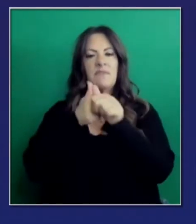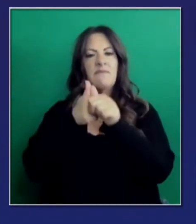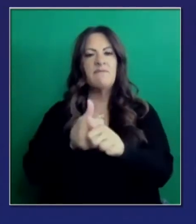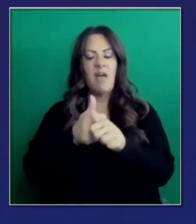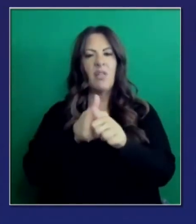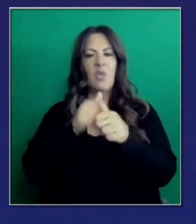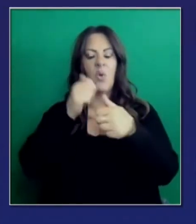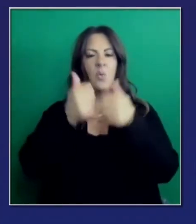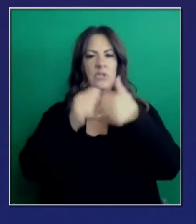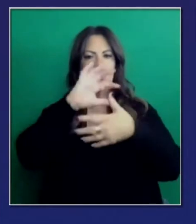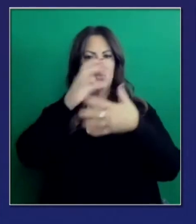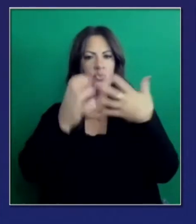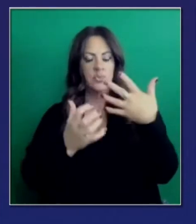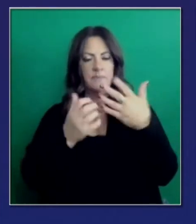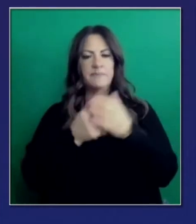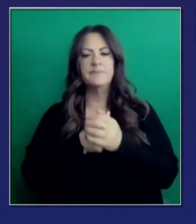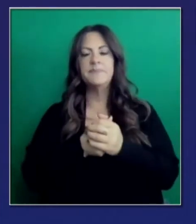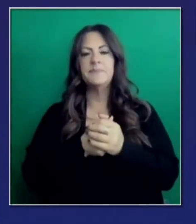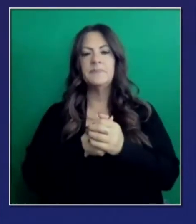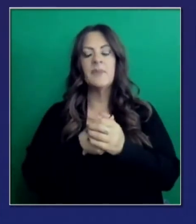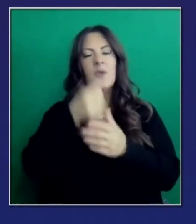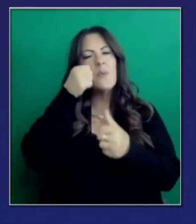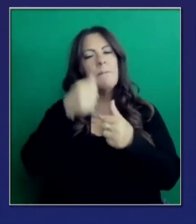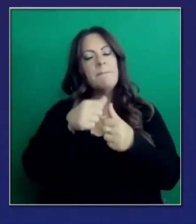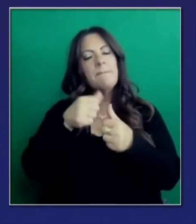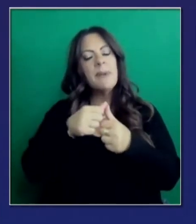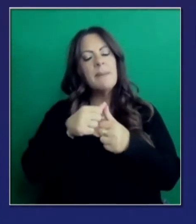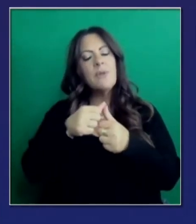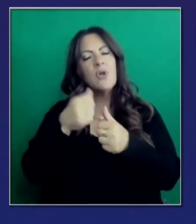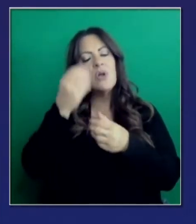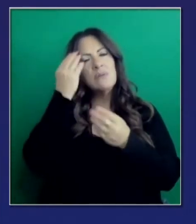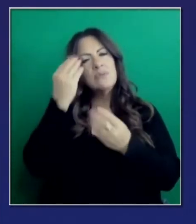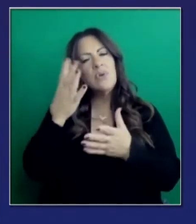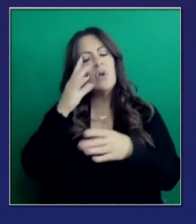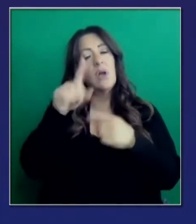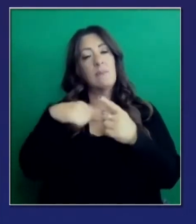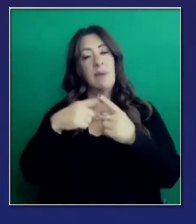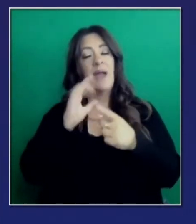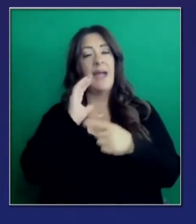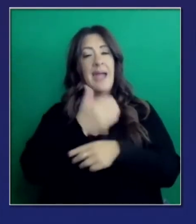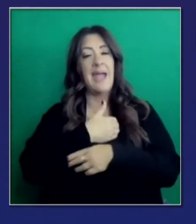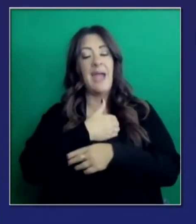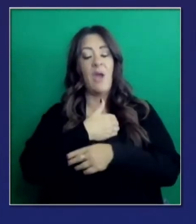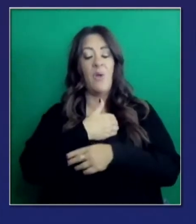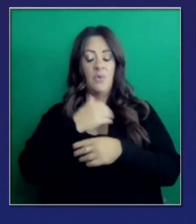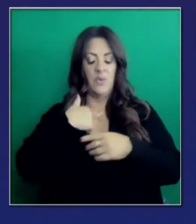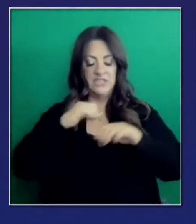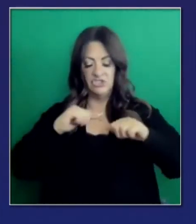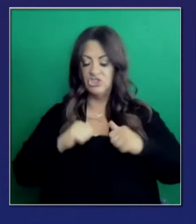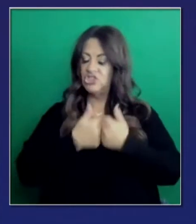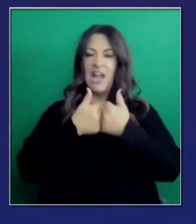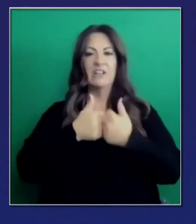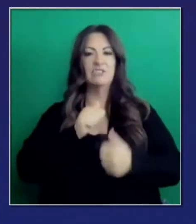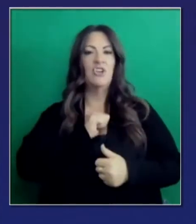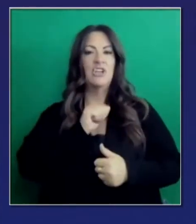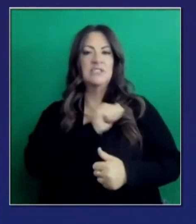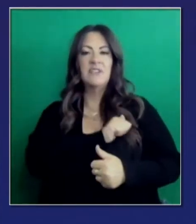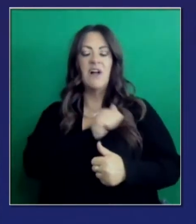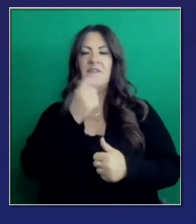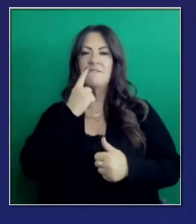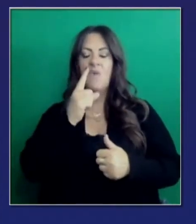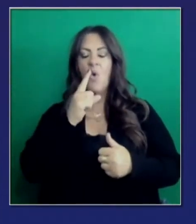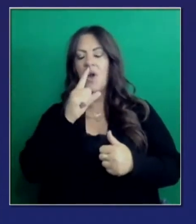may recall a few weeks back we talked about this 10-day challenge. The 10-day challenge was really an opportunity to set a goal that